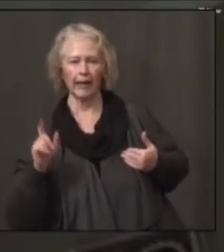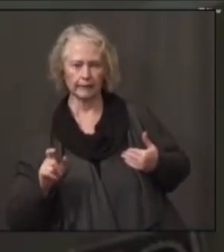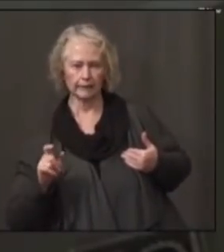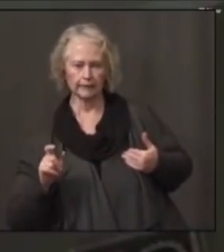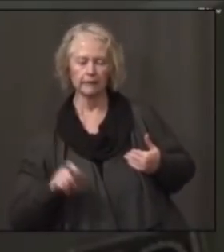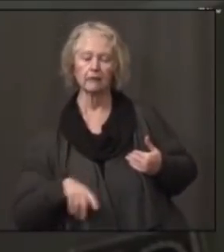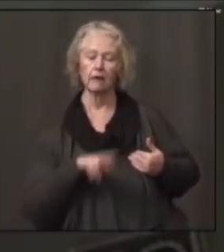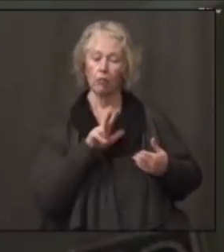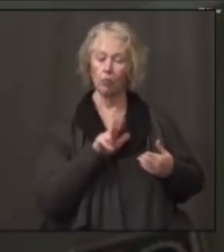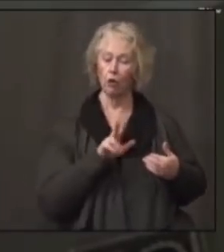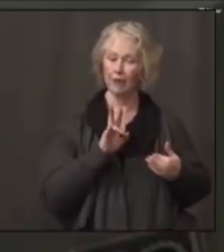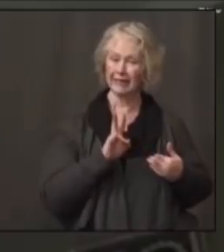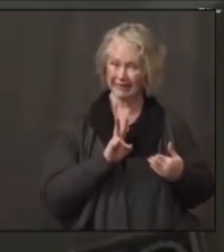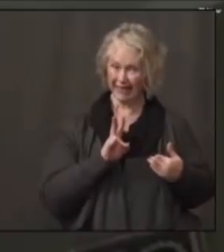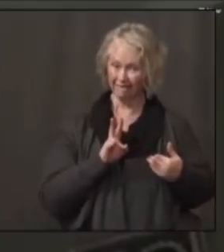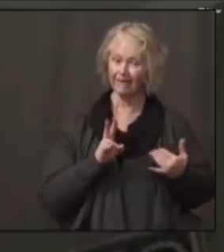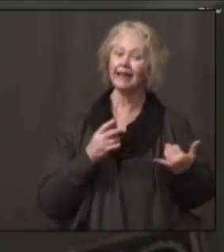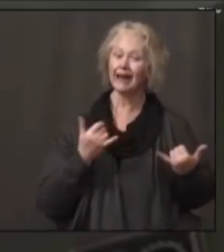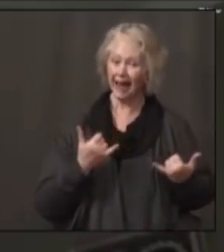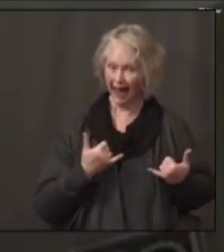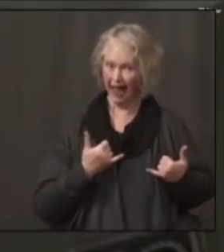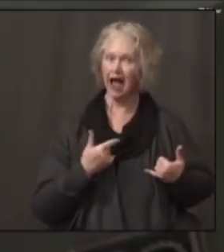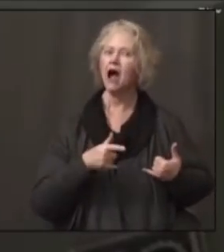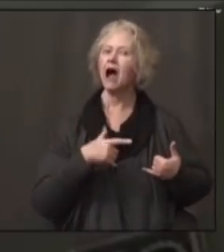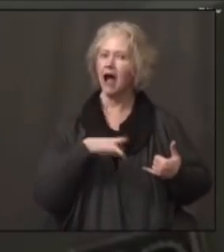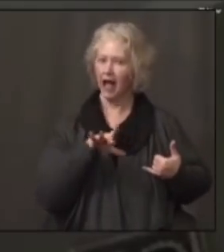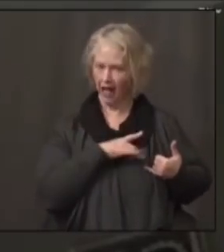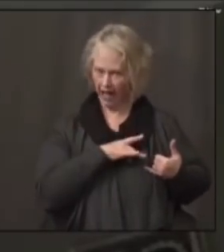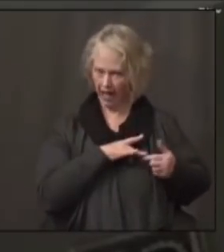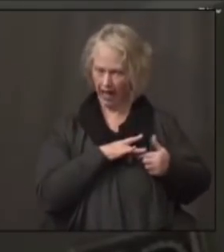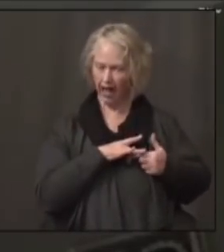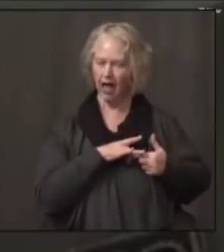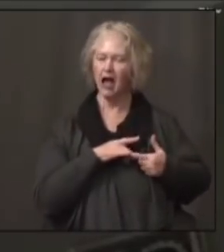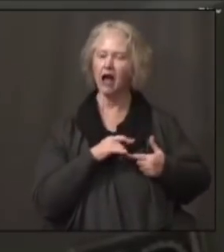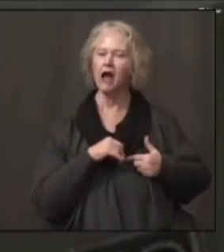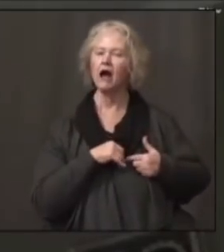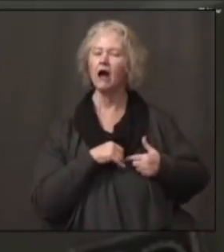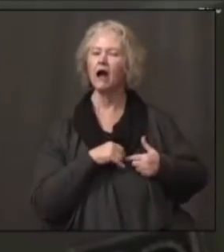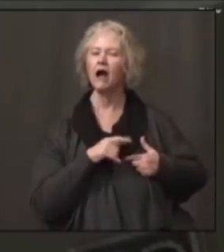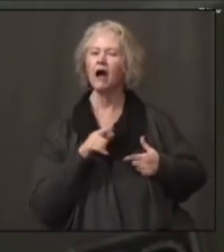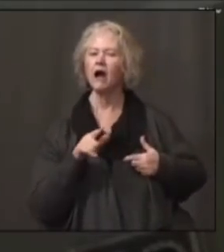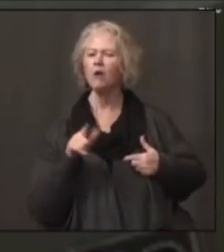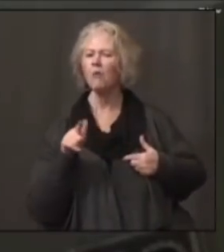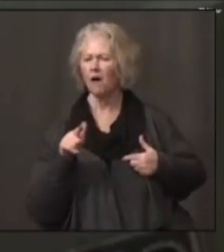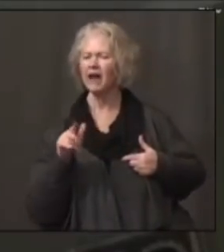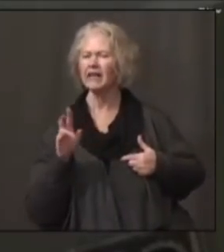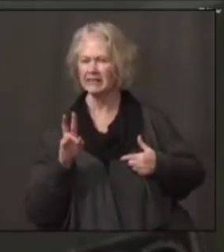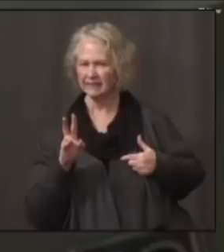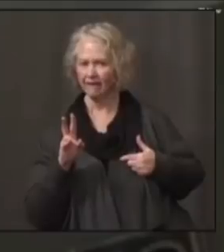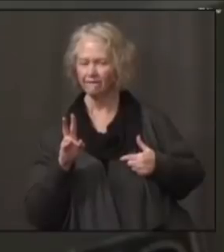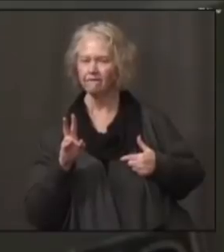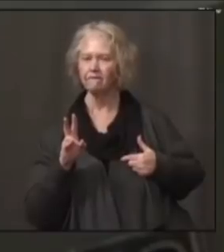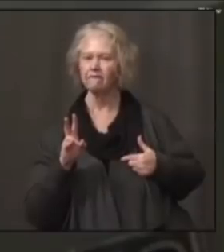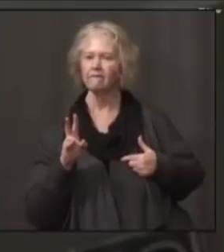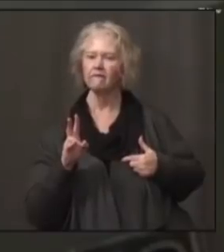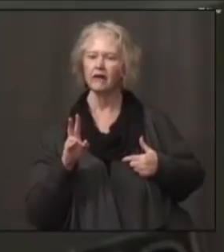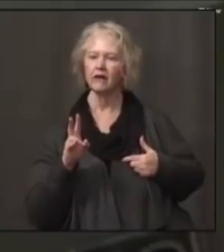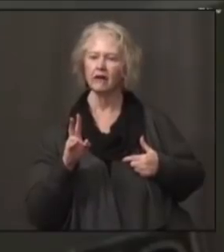37 that are currently positive. Of that 37, 24 are in highway operations. So we are looking